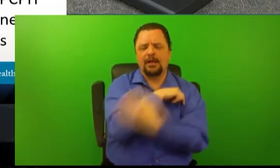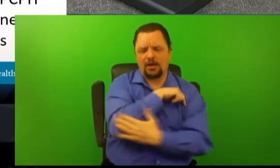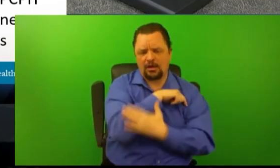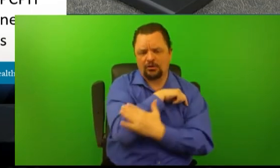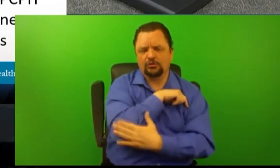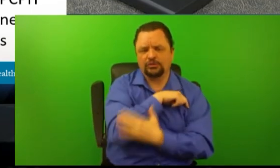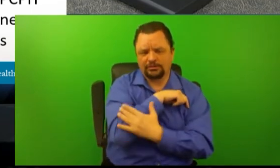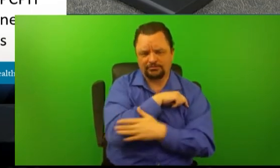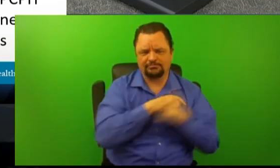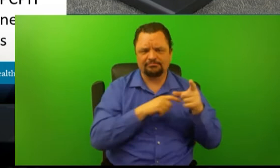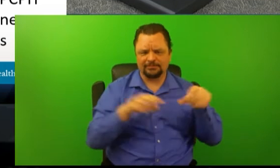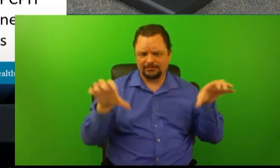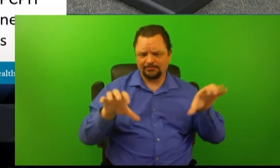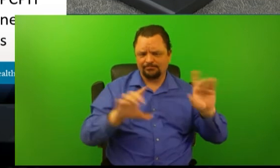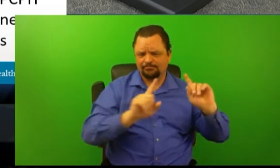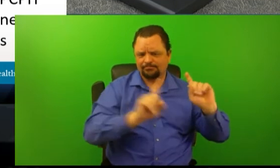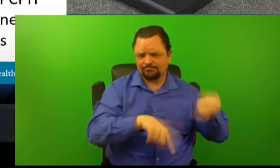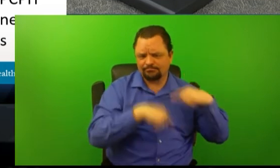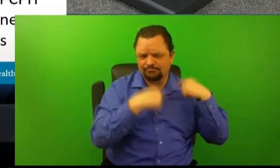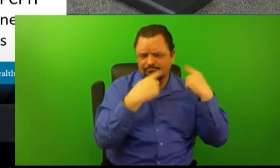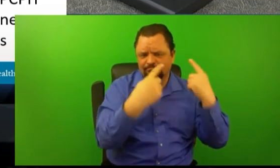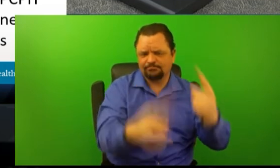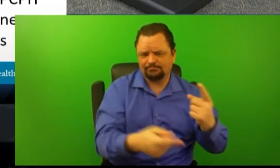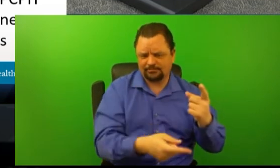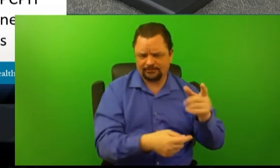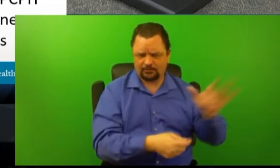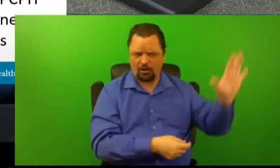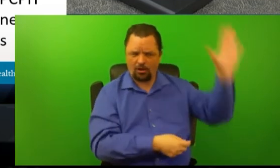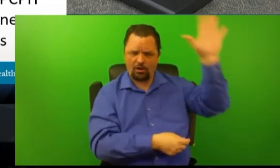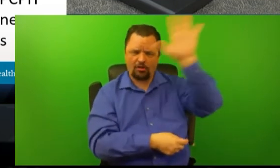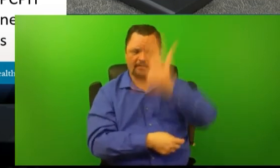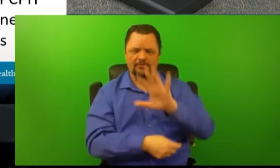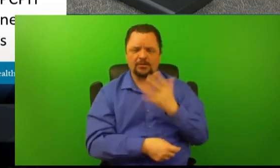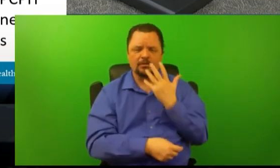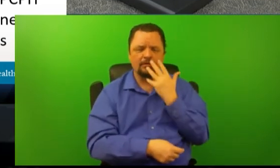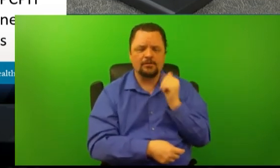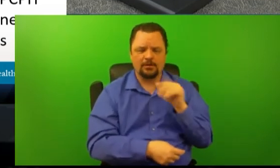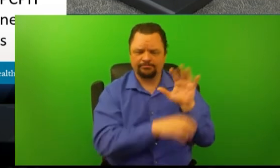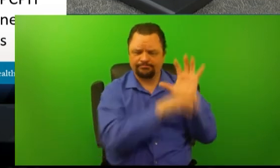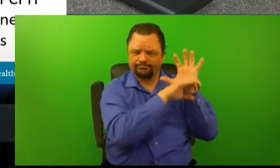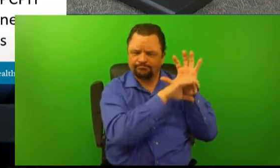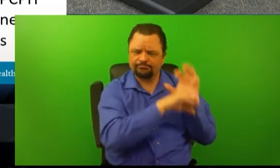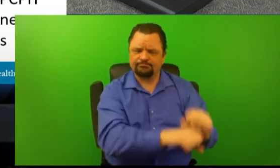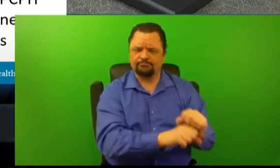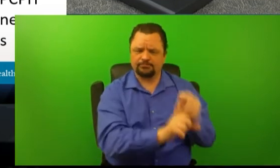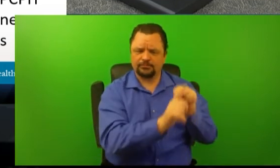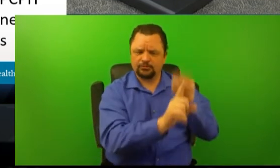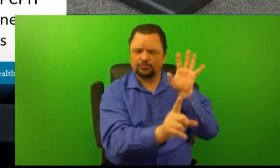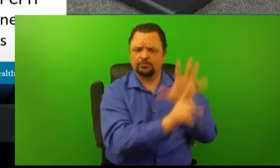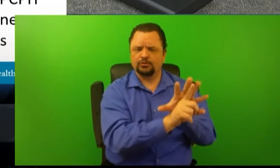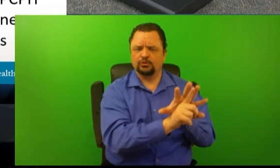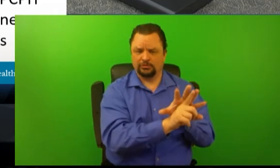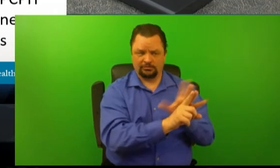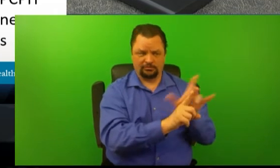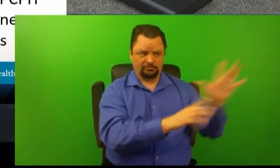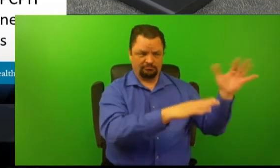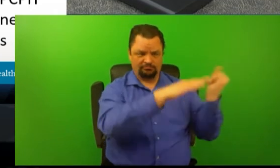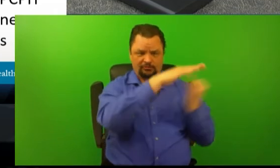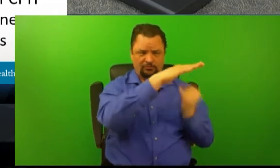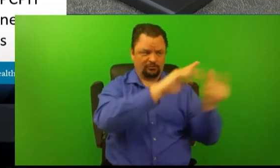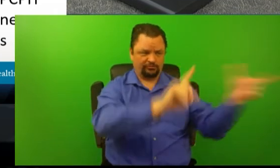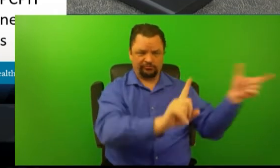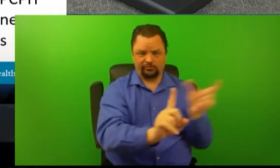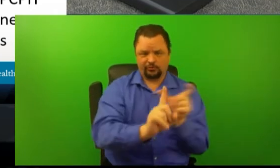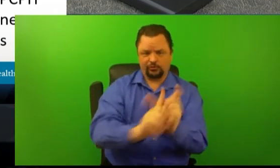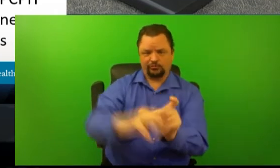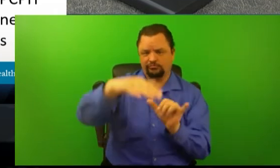For traditional classroom exposures, quarantine will no longer be a requirement. There will be some specific scenarios where that may